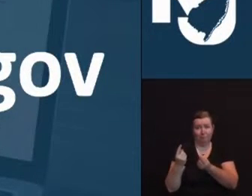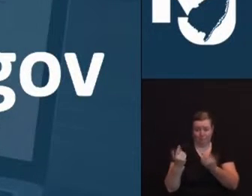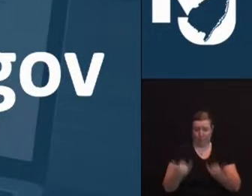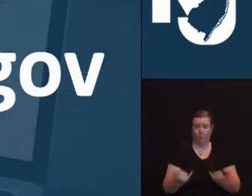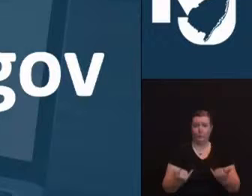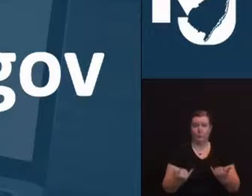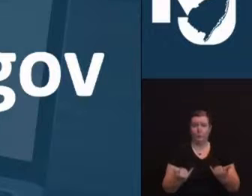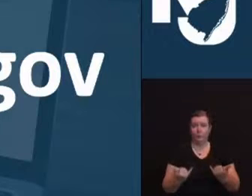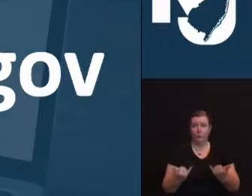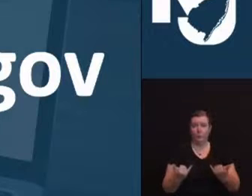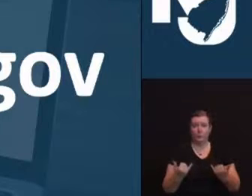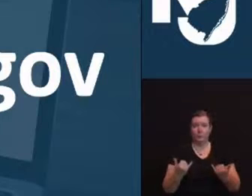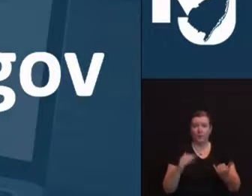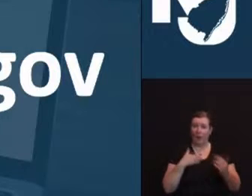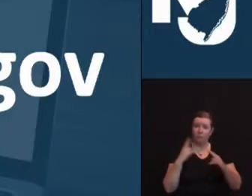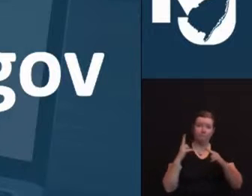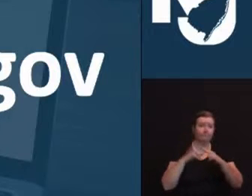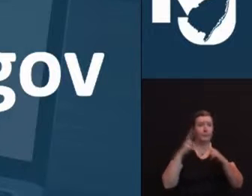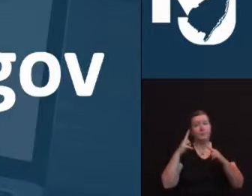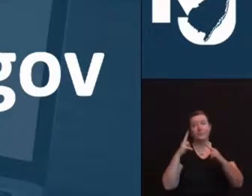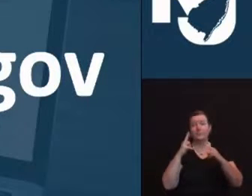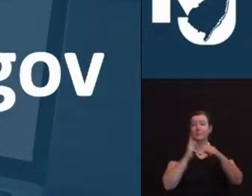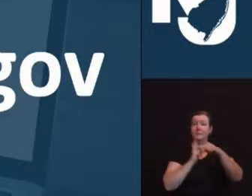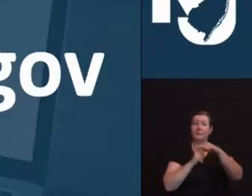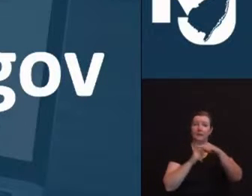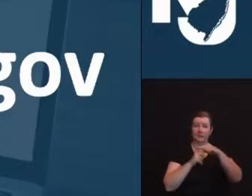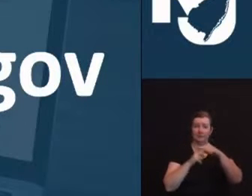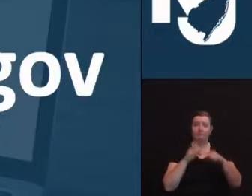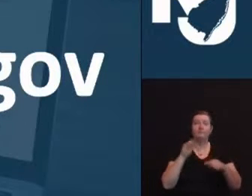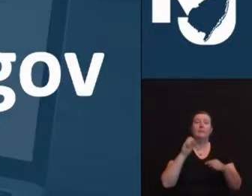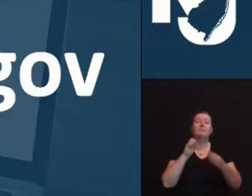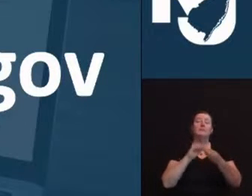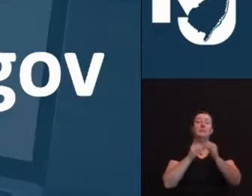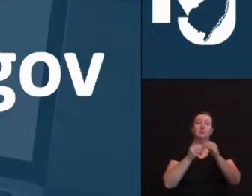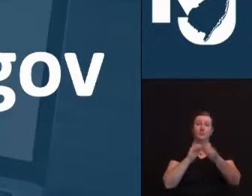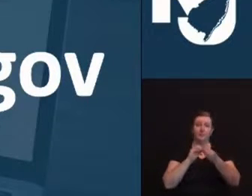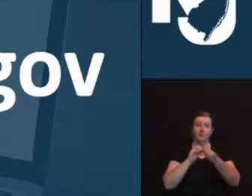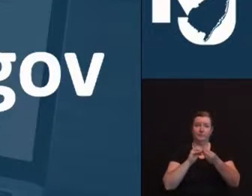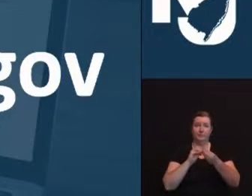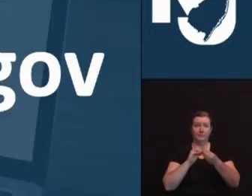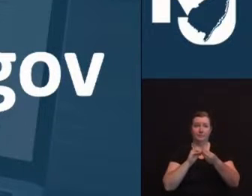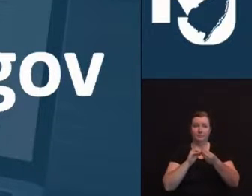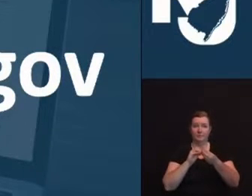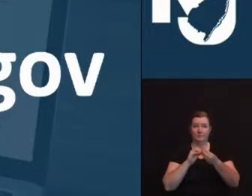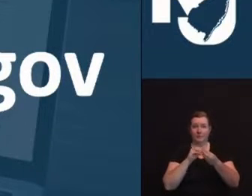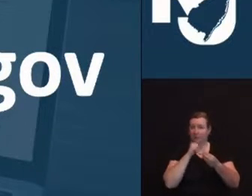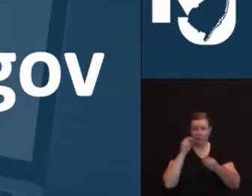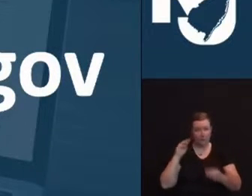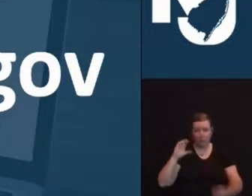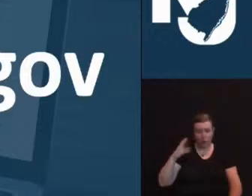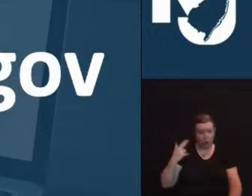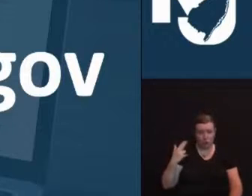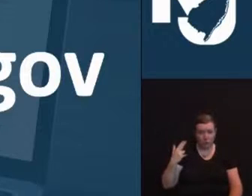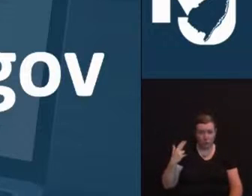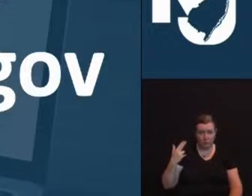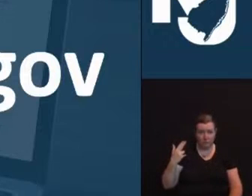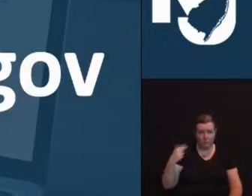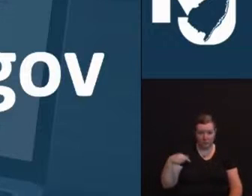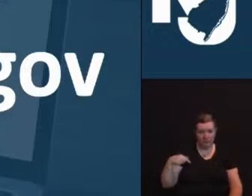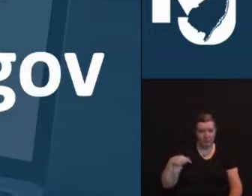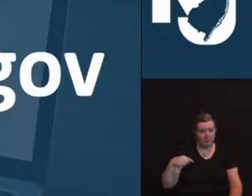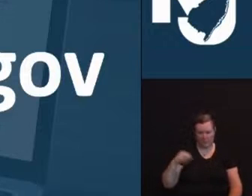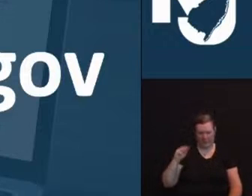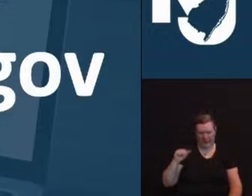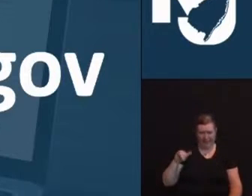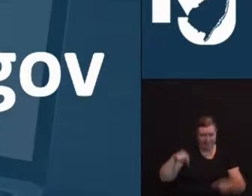now no longer from when this virus first began rampaging across our communities. They have come now, when we